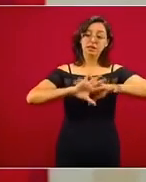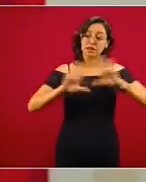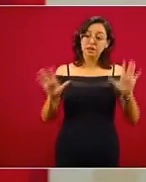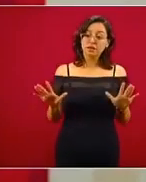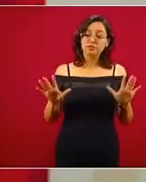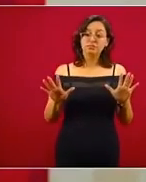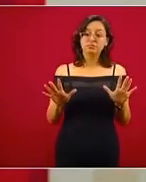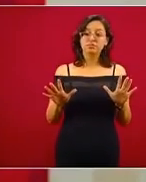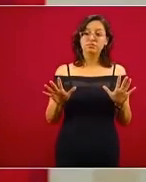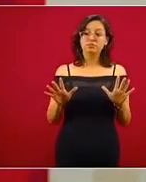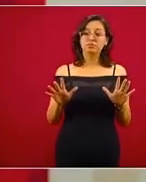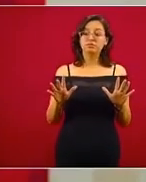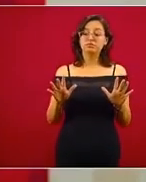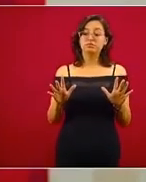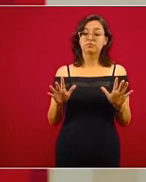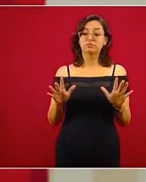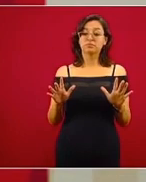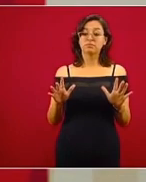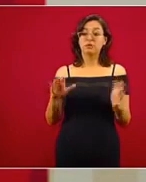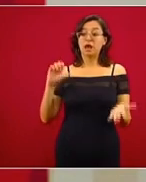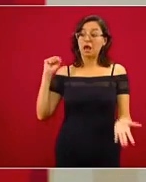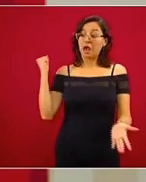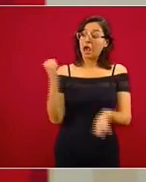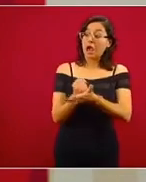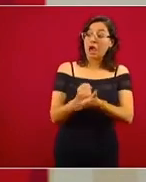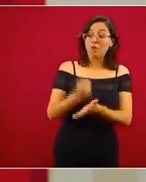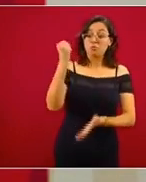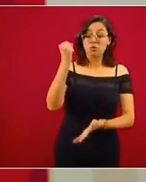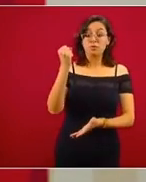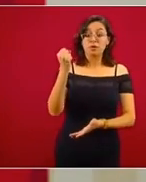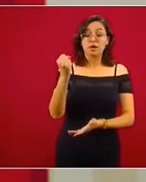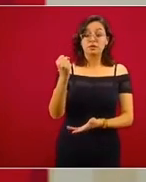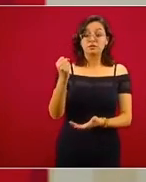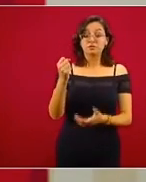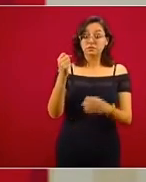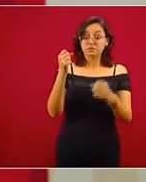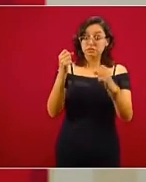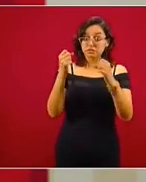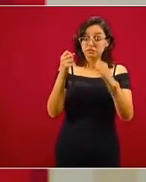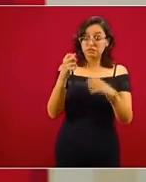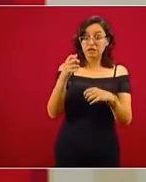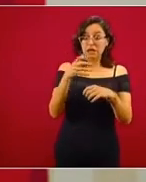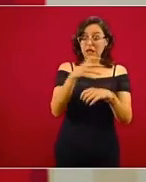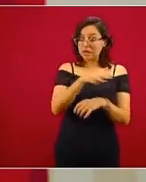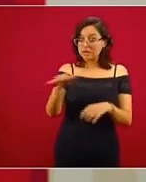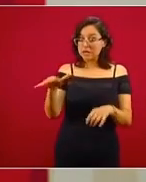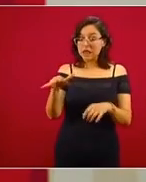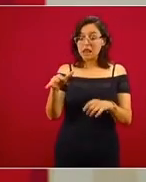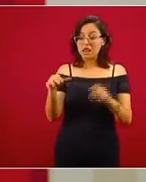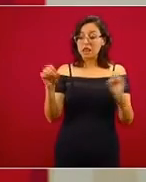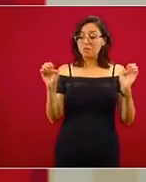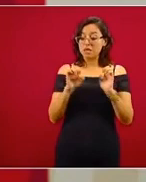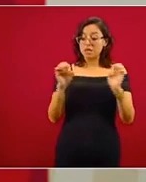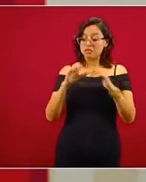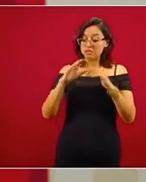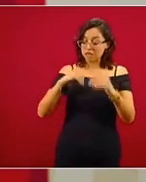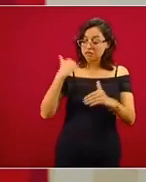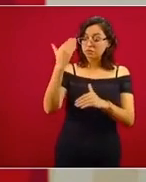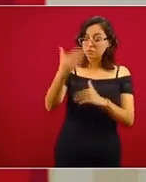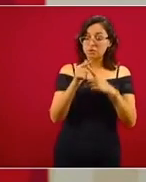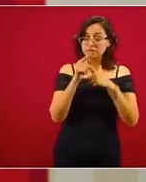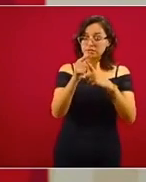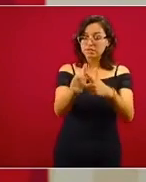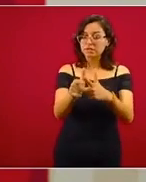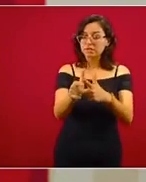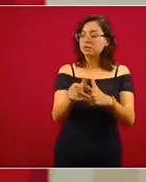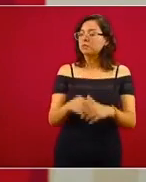se that can be aprueban affirmed para to un be uso used generalizado during fuera an de la condición de emergency, that emergencia. they can be Se approved. establecen los elementos So, técnicos y